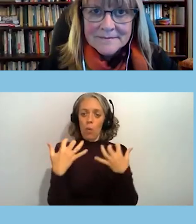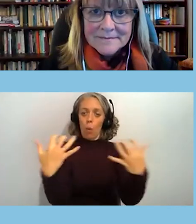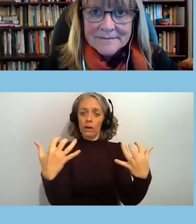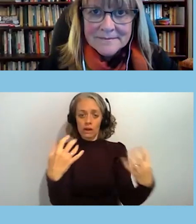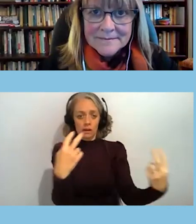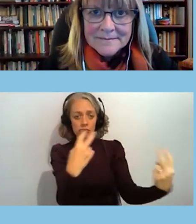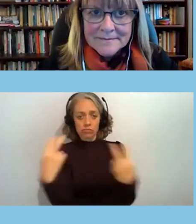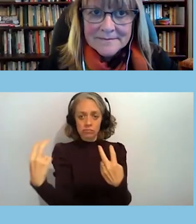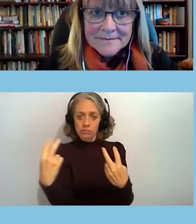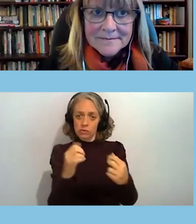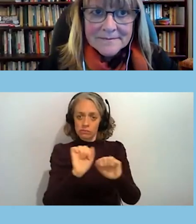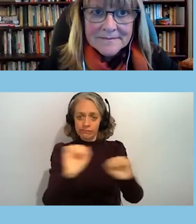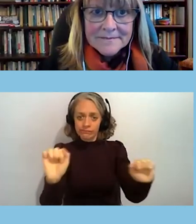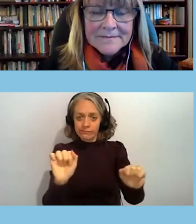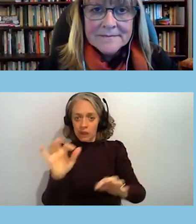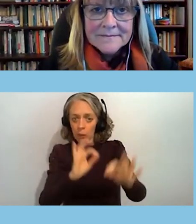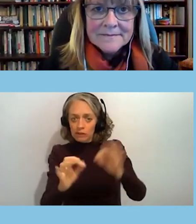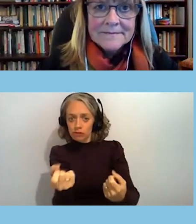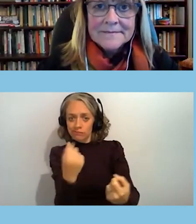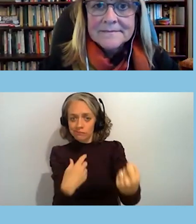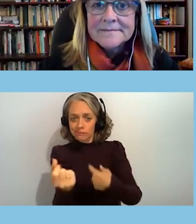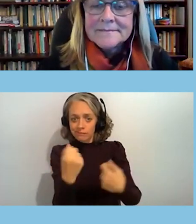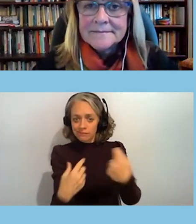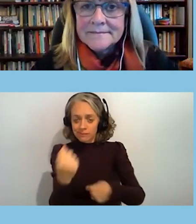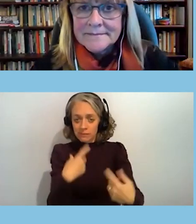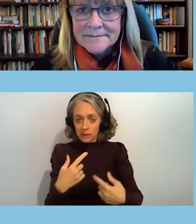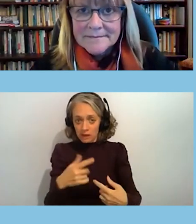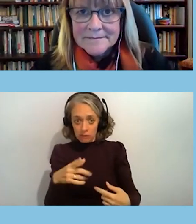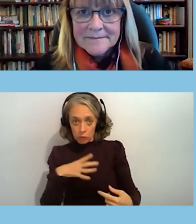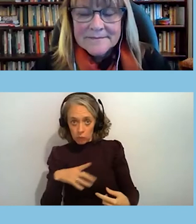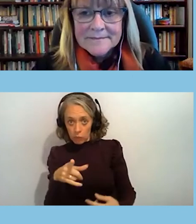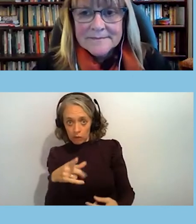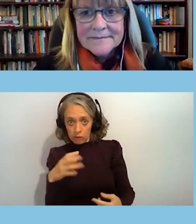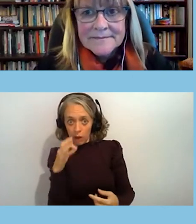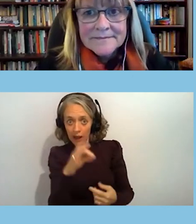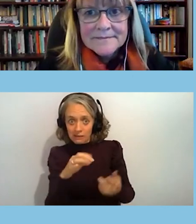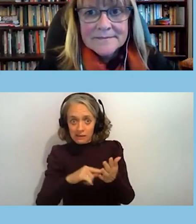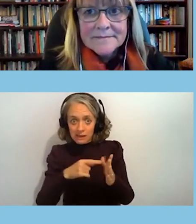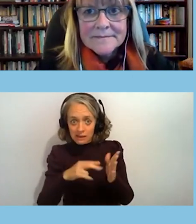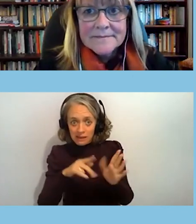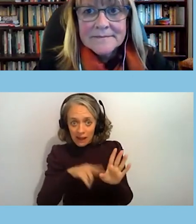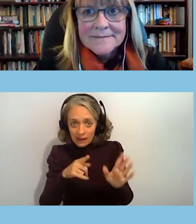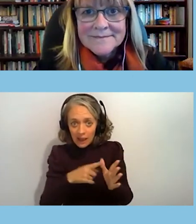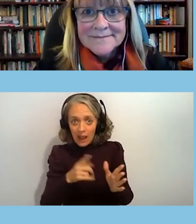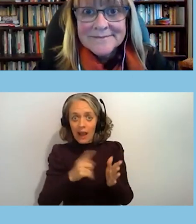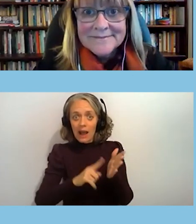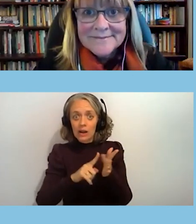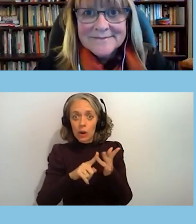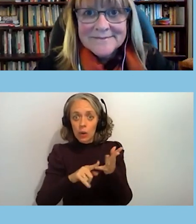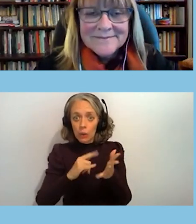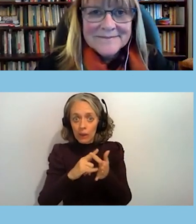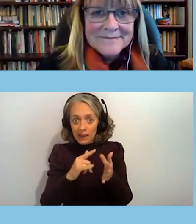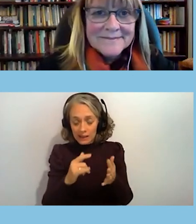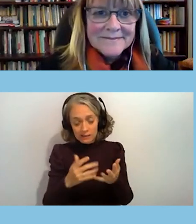to send in their questions. So if you'd like to ask Tanya and Louise anything, now is the time to start formulating